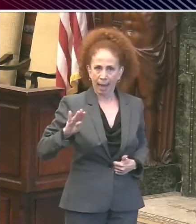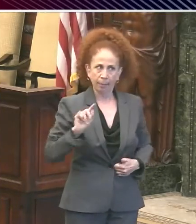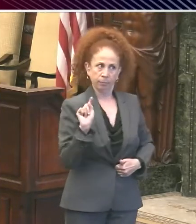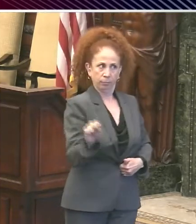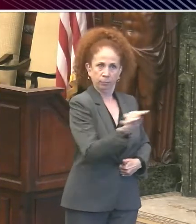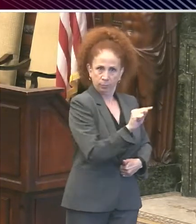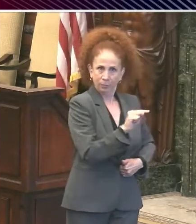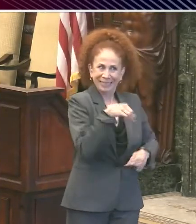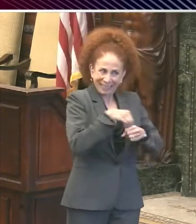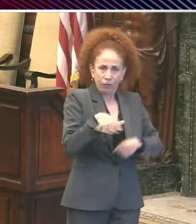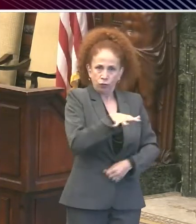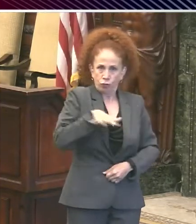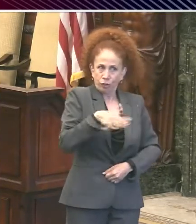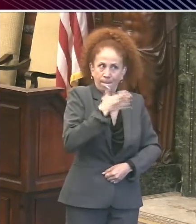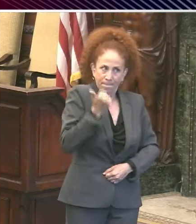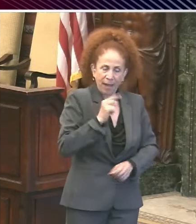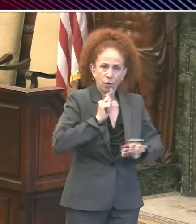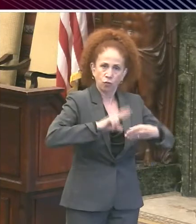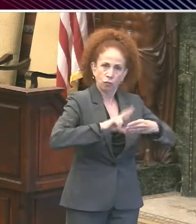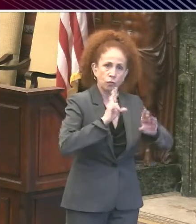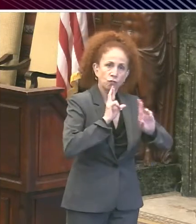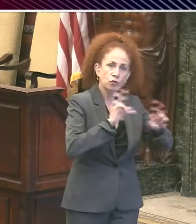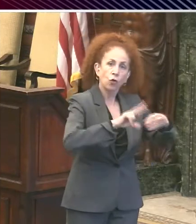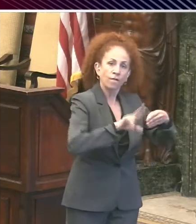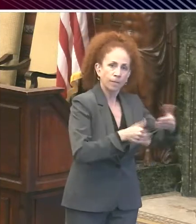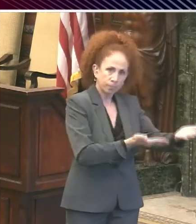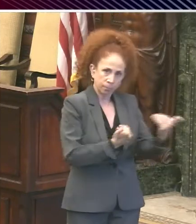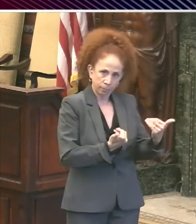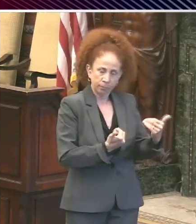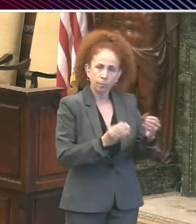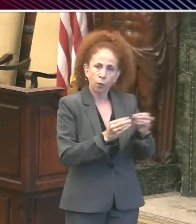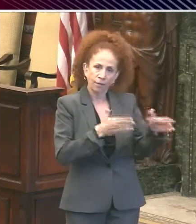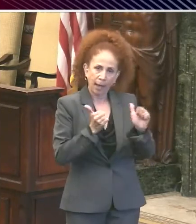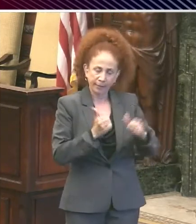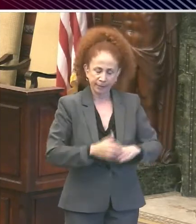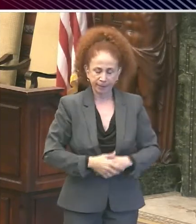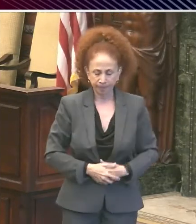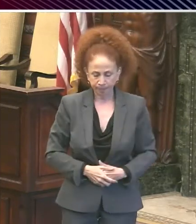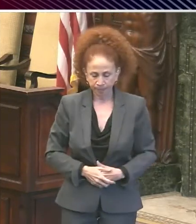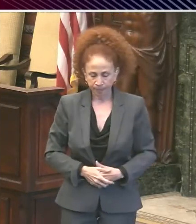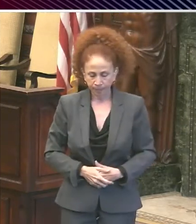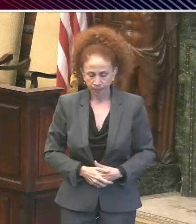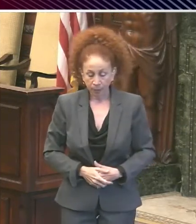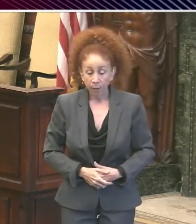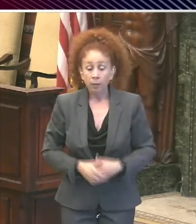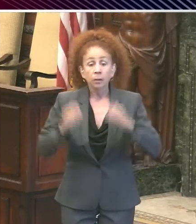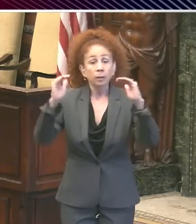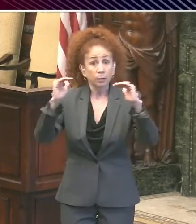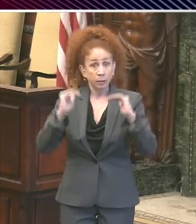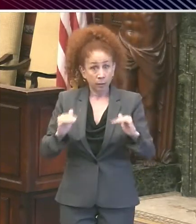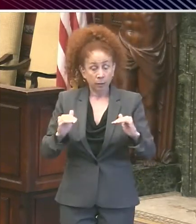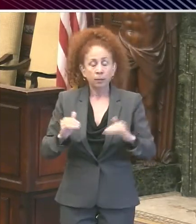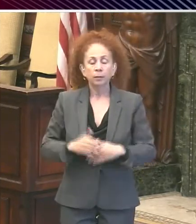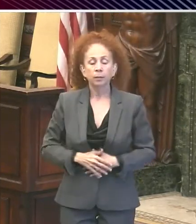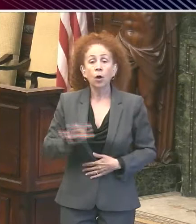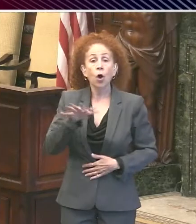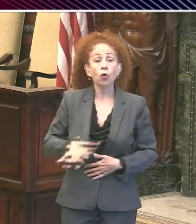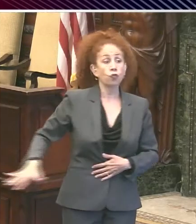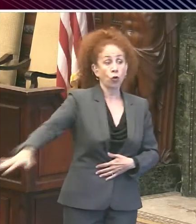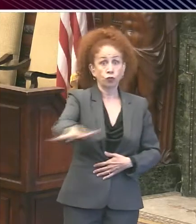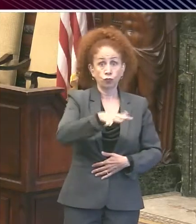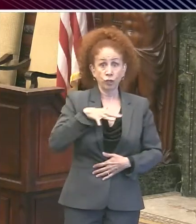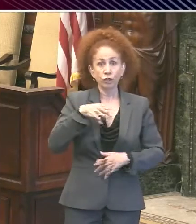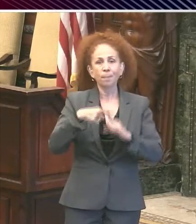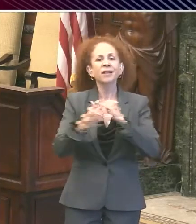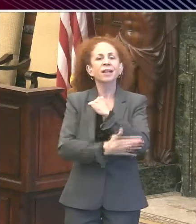laboratories in the region that might be able to report out the results more quickly. Then an update on what's happening about the epidemic across the region and